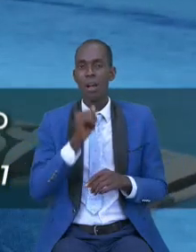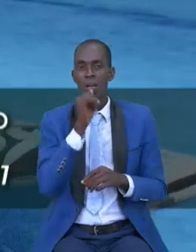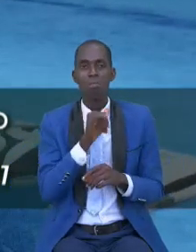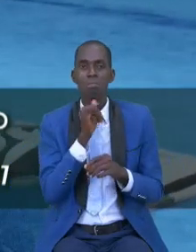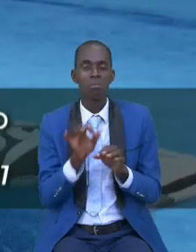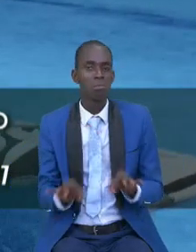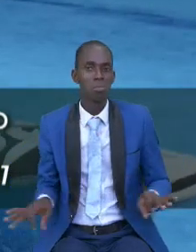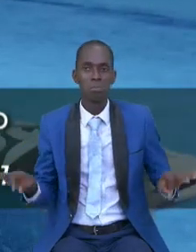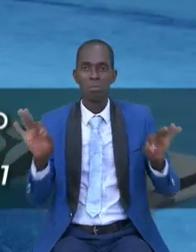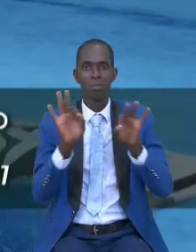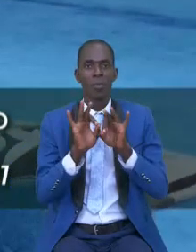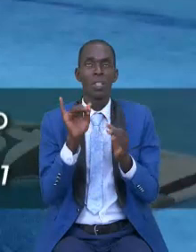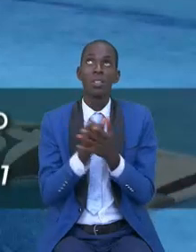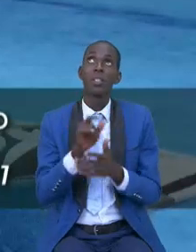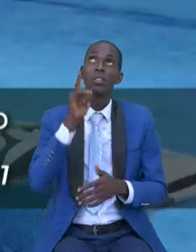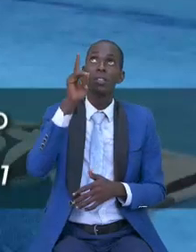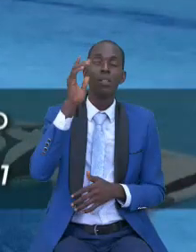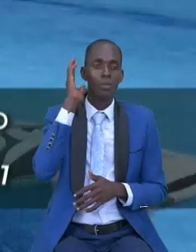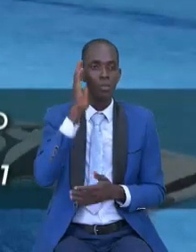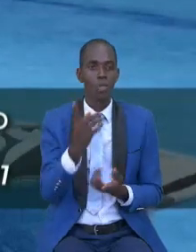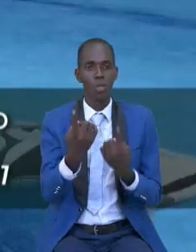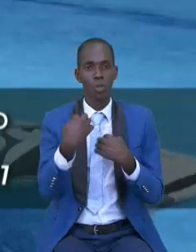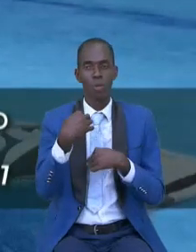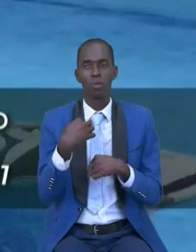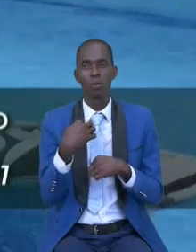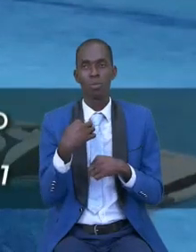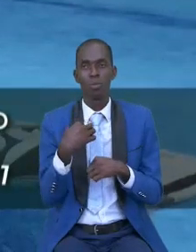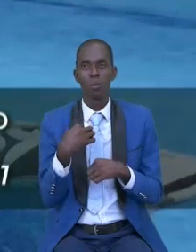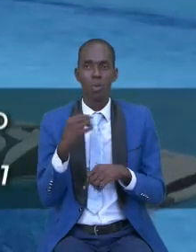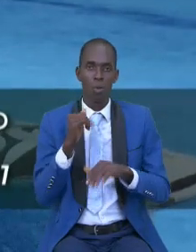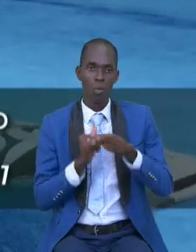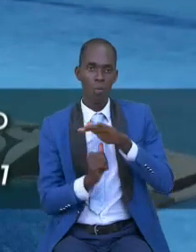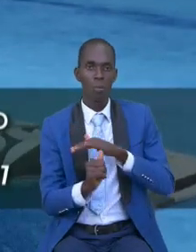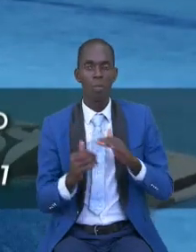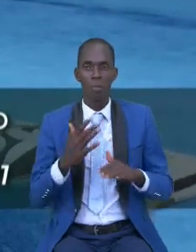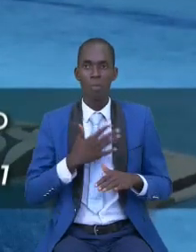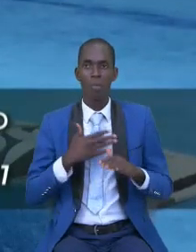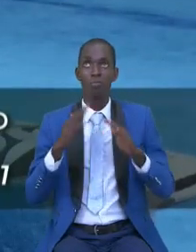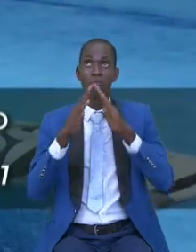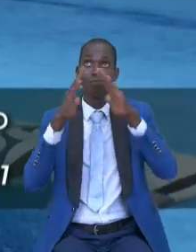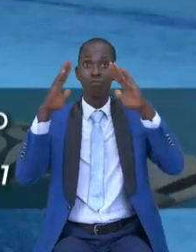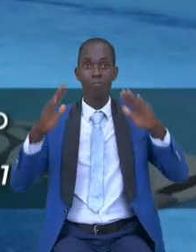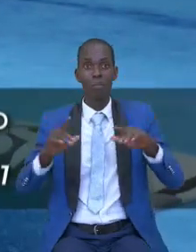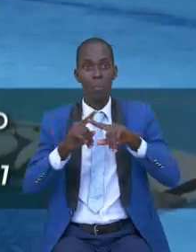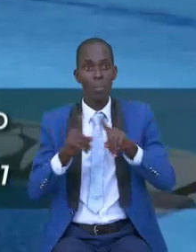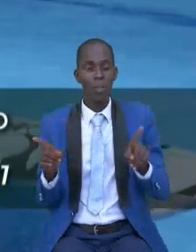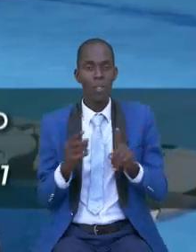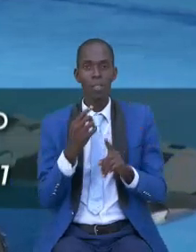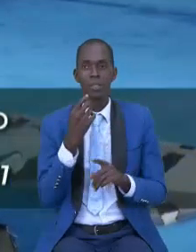worthy that thou shouldest come under my roof, but